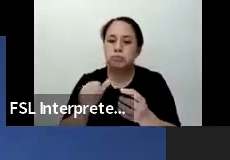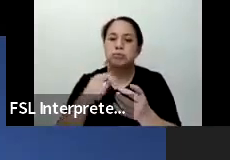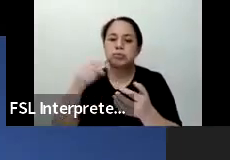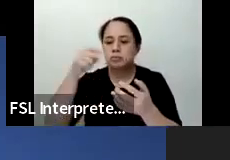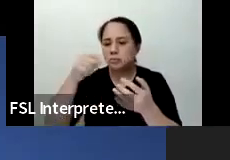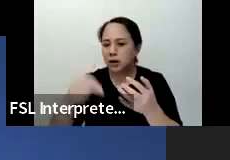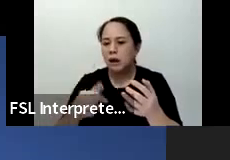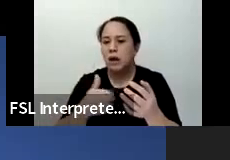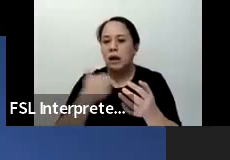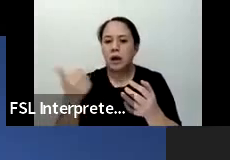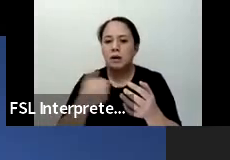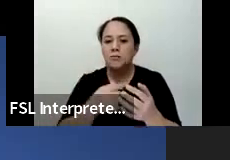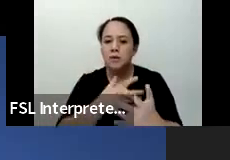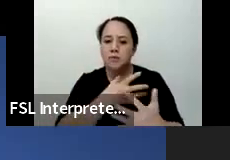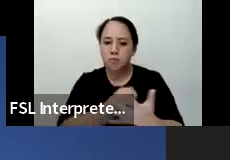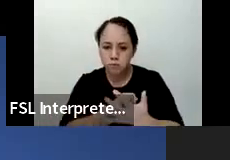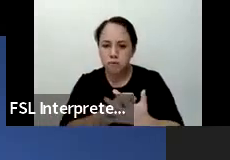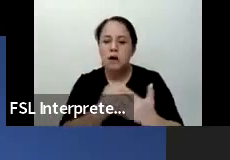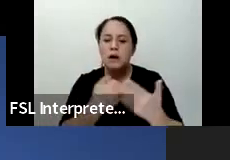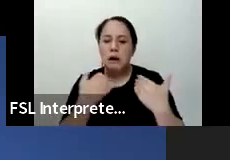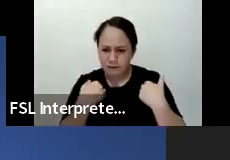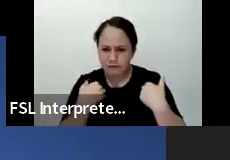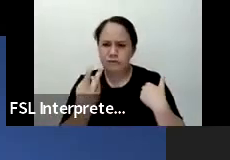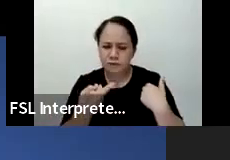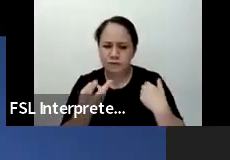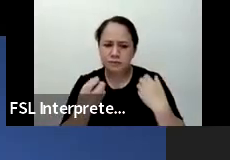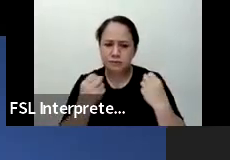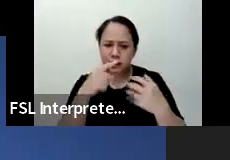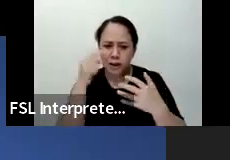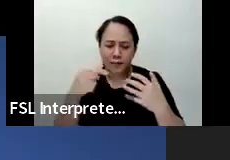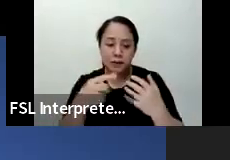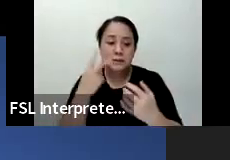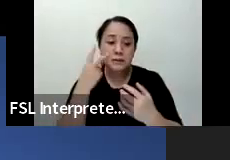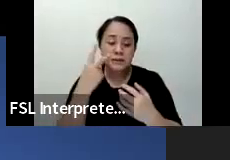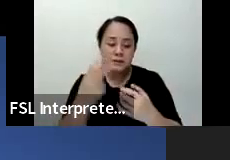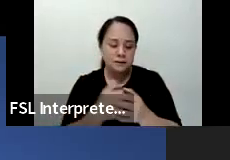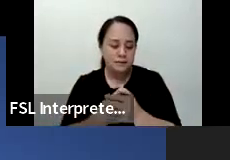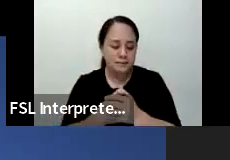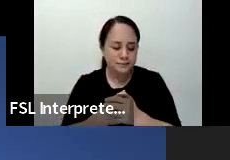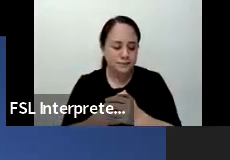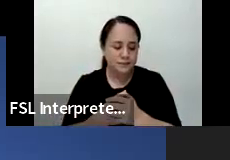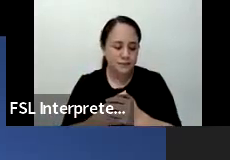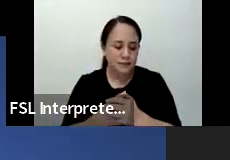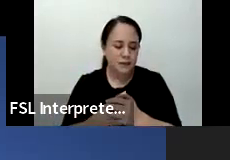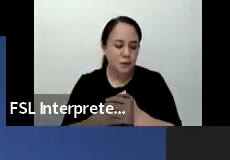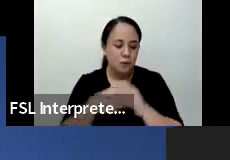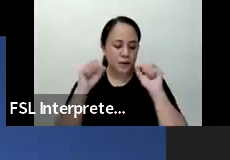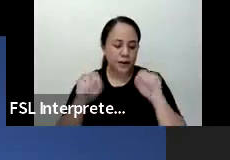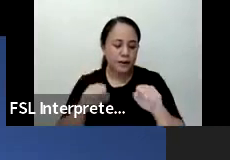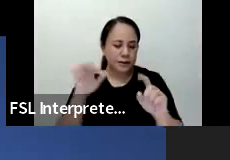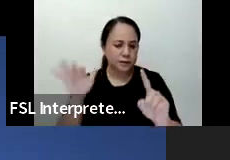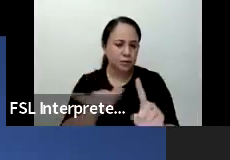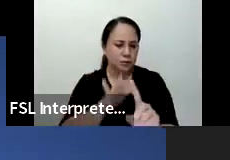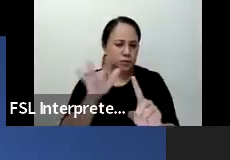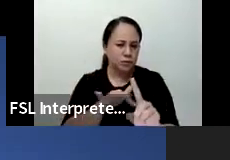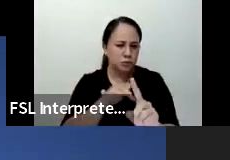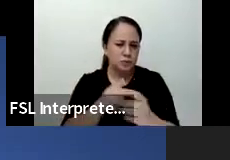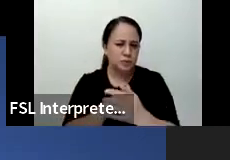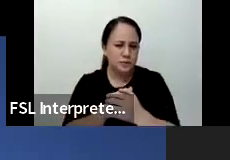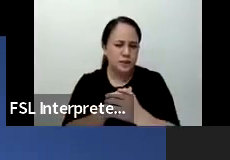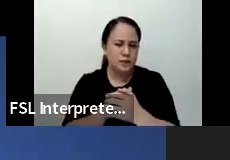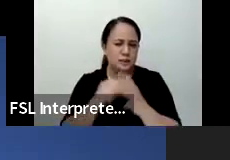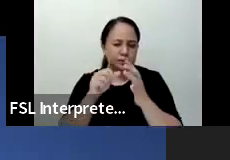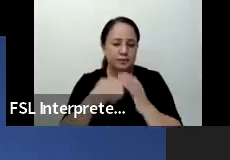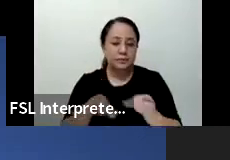cardiovascular diseases. Here in this slide, we can observe a